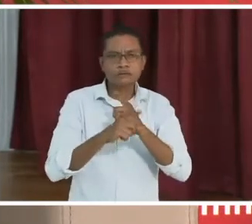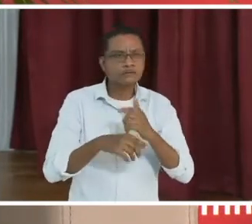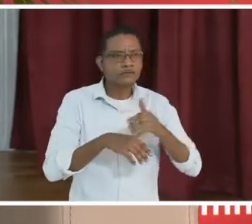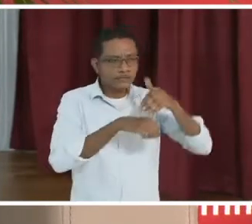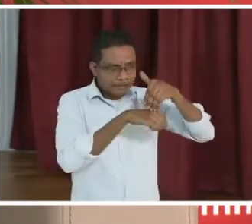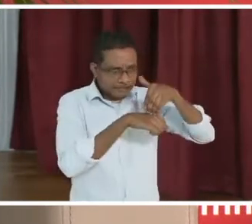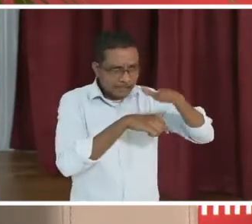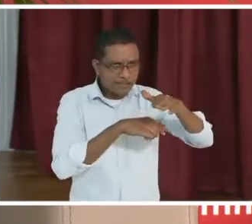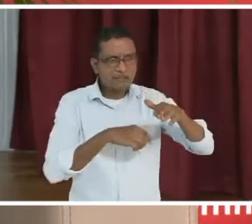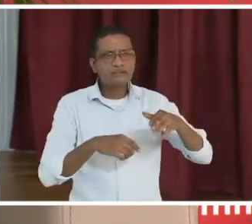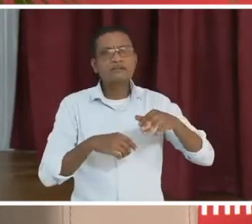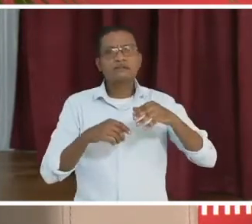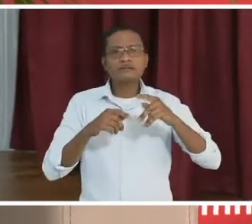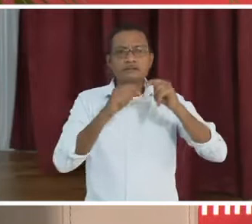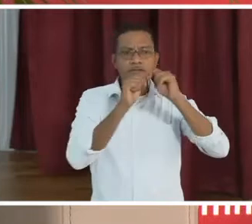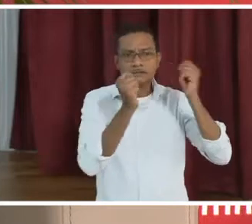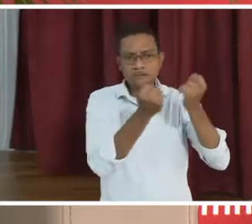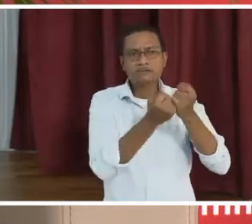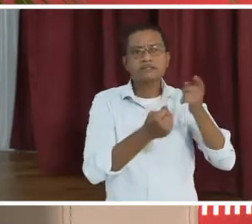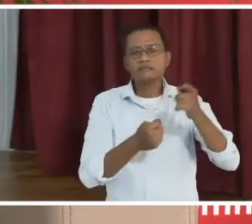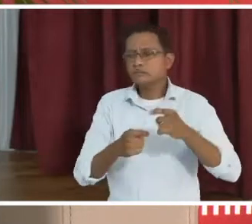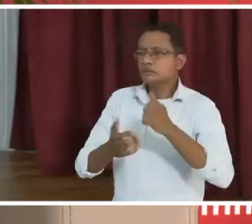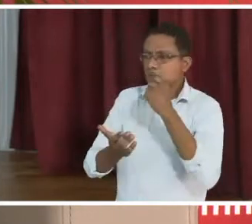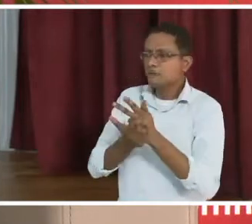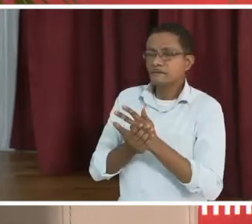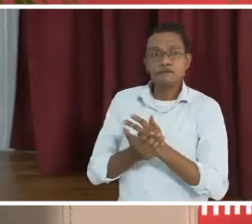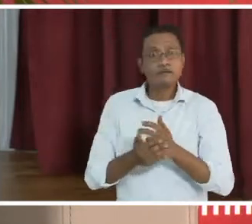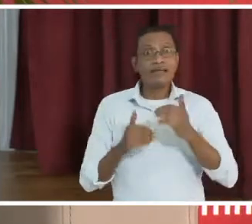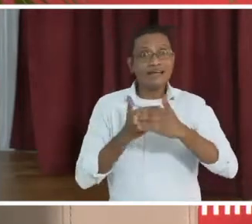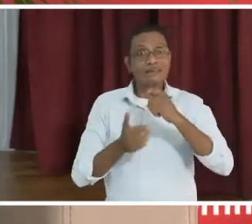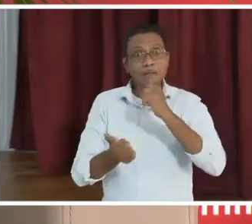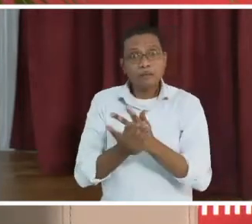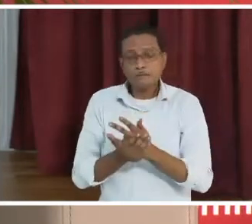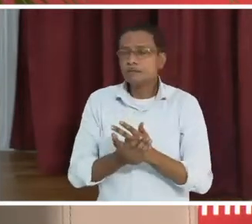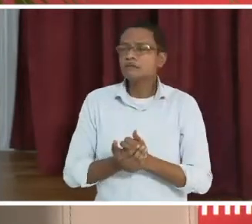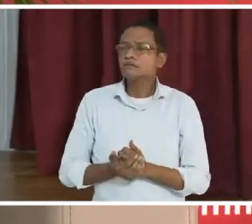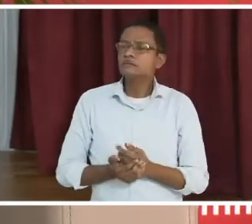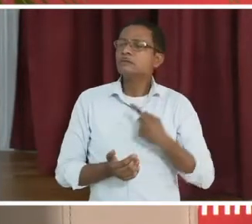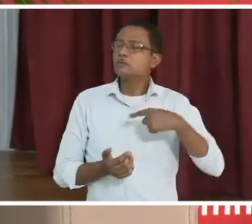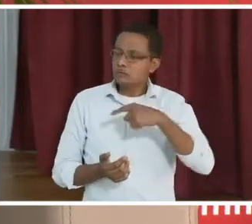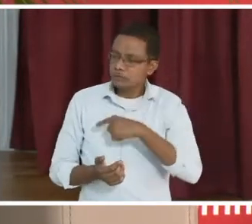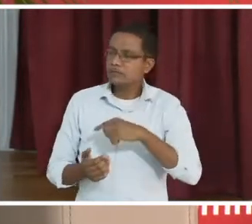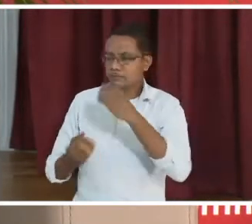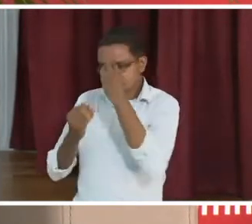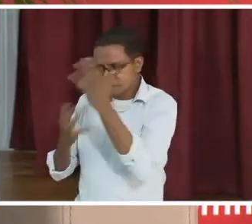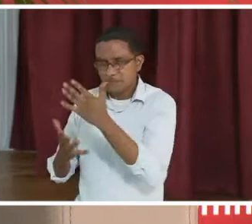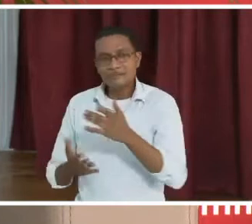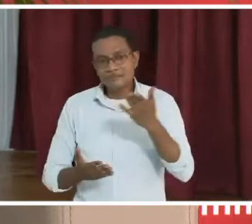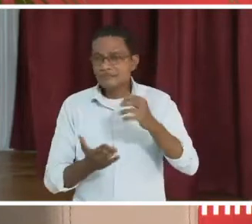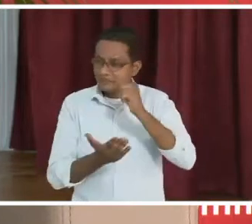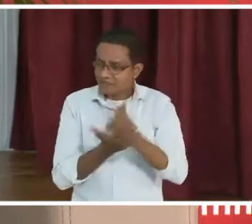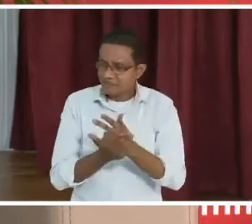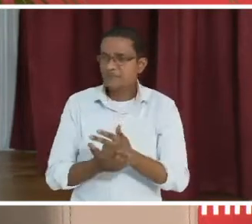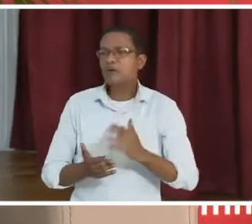team. And after it's approved, we are now in a position to be able to say to you, okay, your loan is approved, let's move you forward, let's